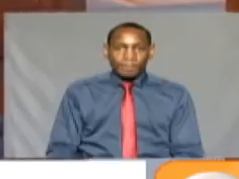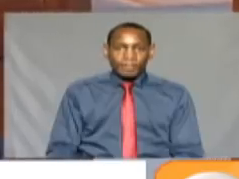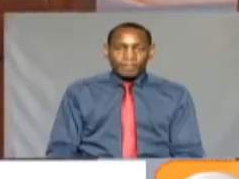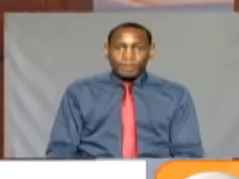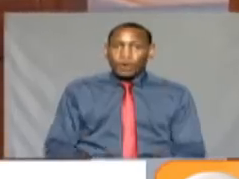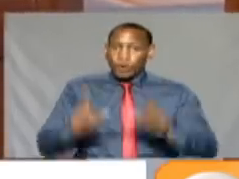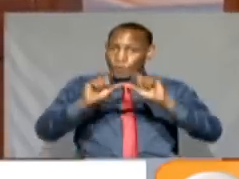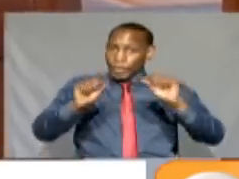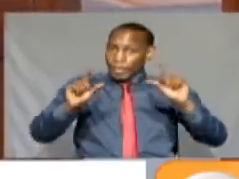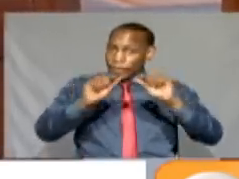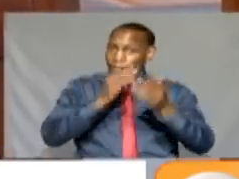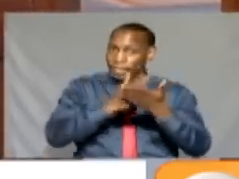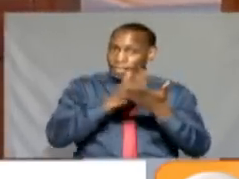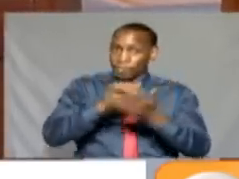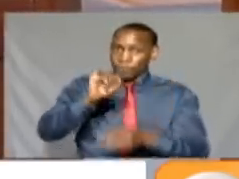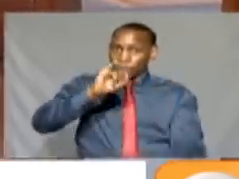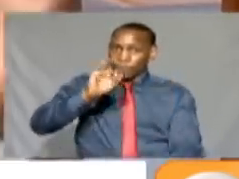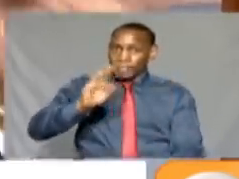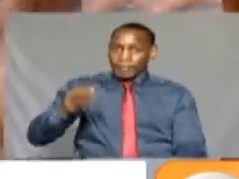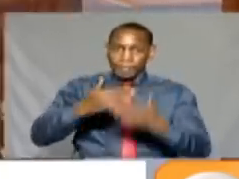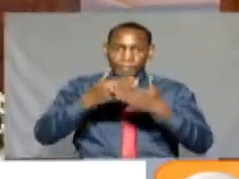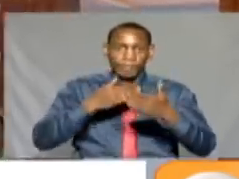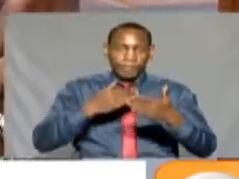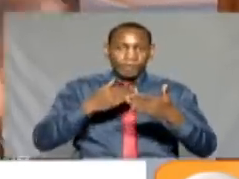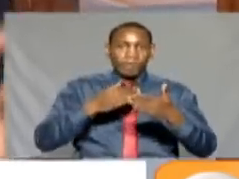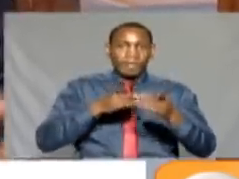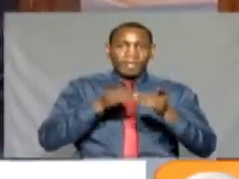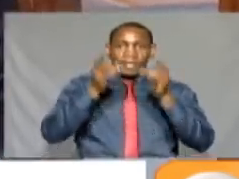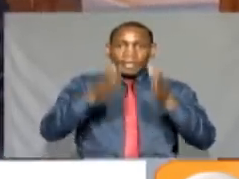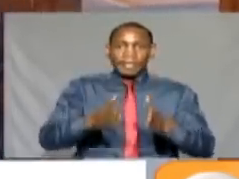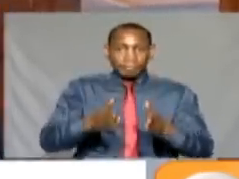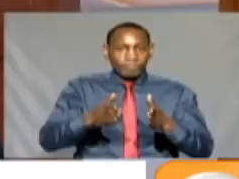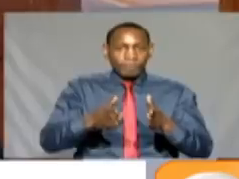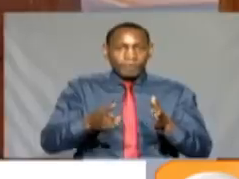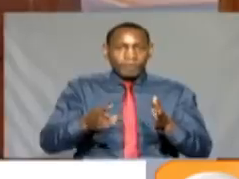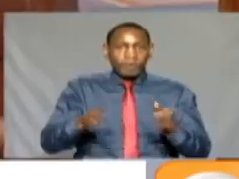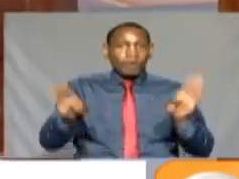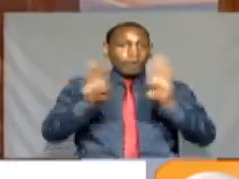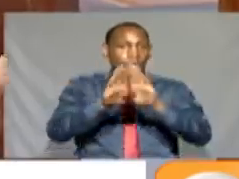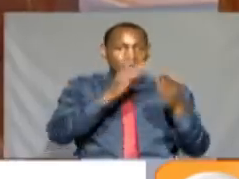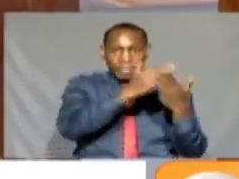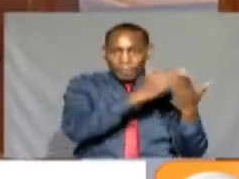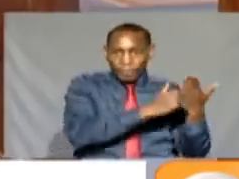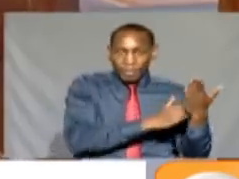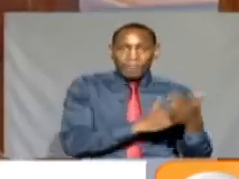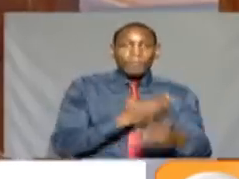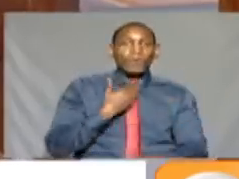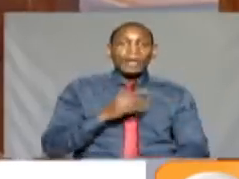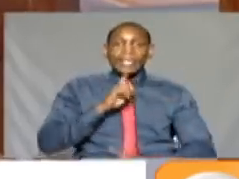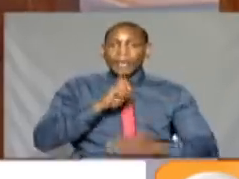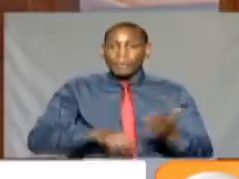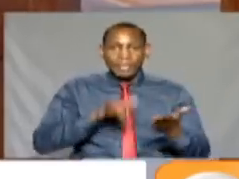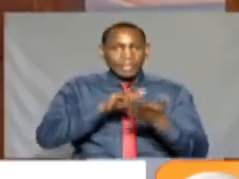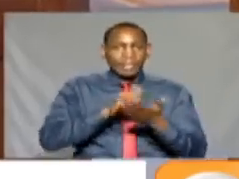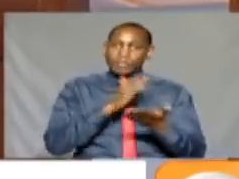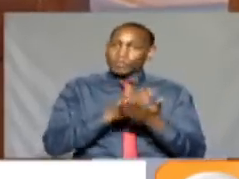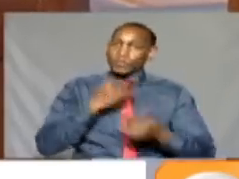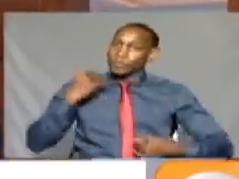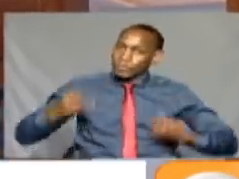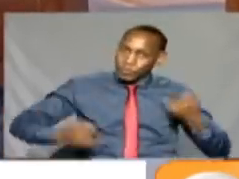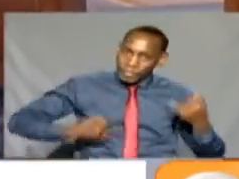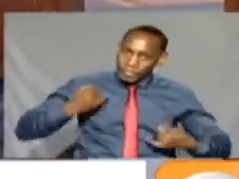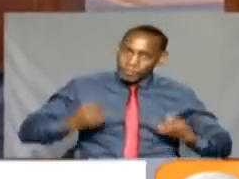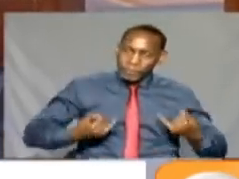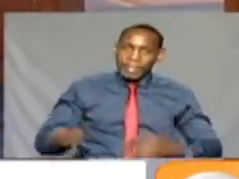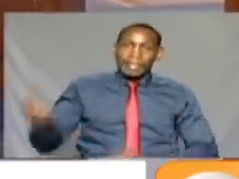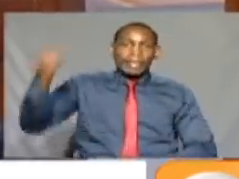By the way, Jeff, before Monica kind of takes us off this show, we just want to say it's been fun. Right. Just